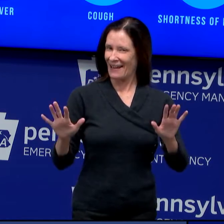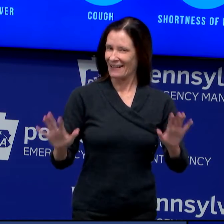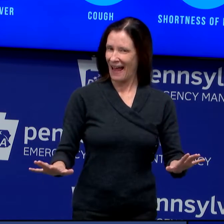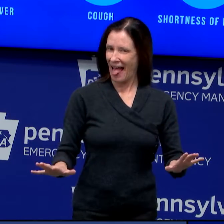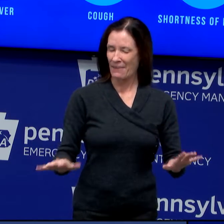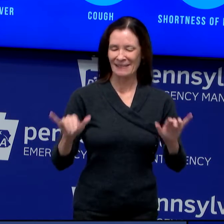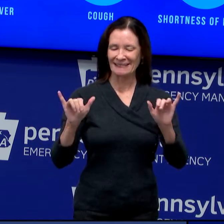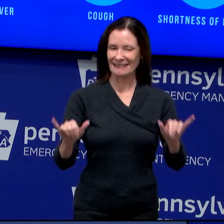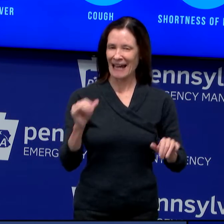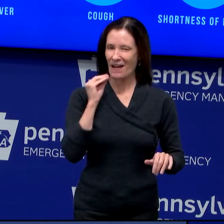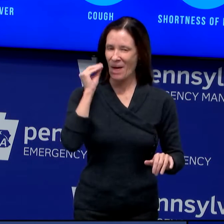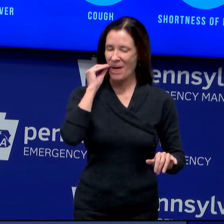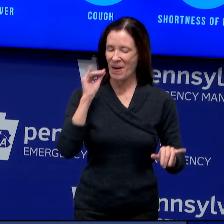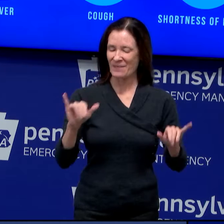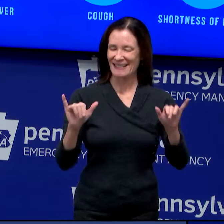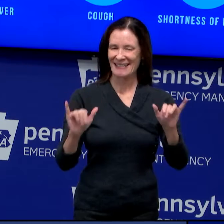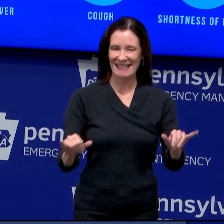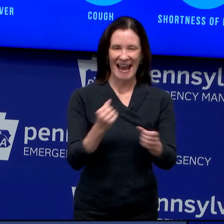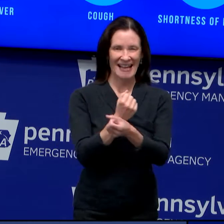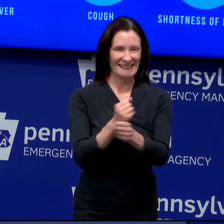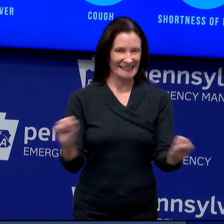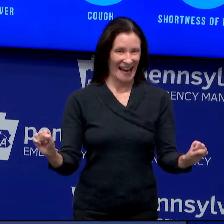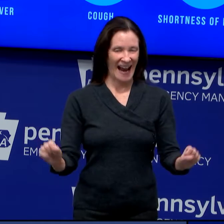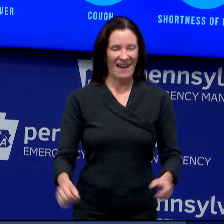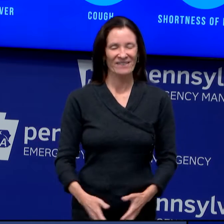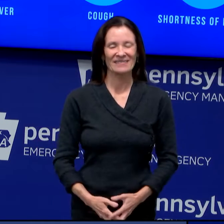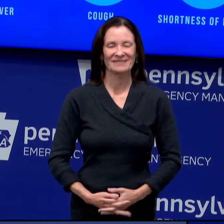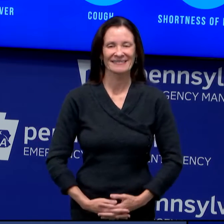home, and stay safe.